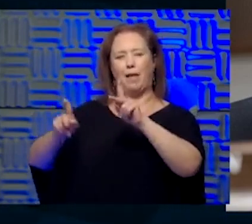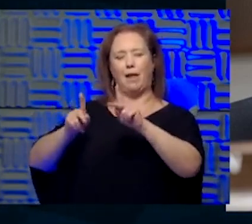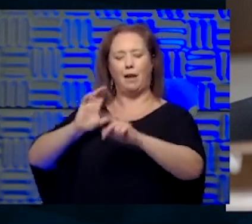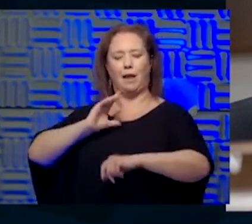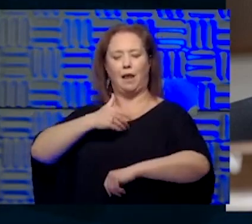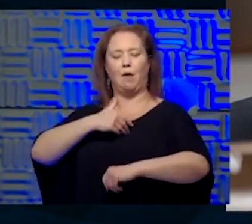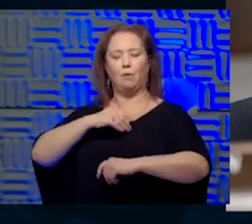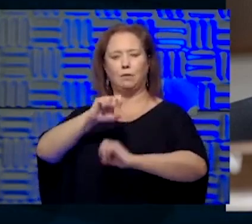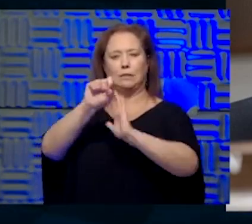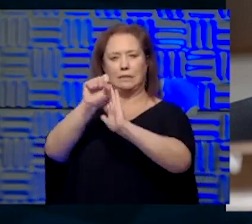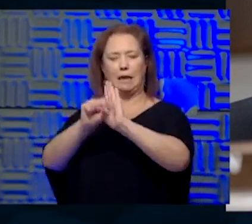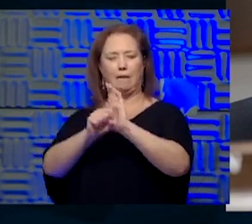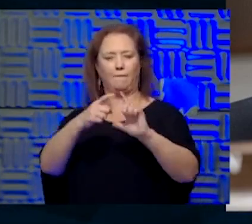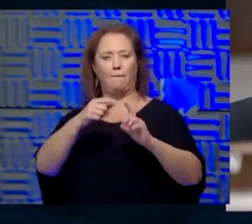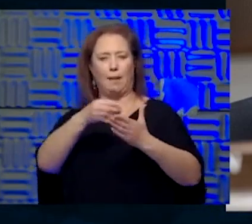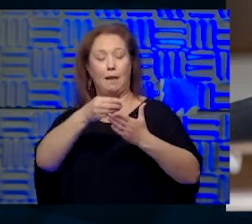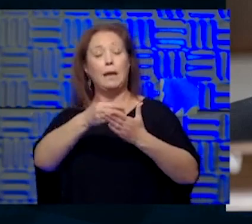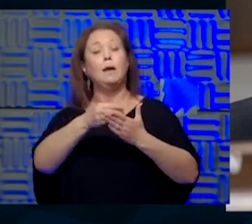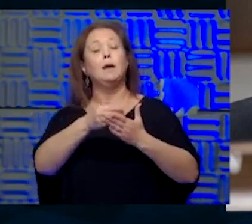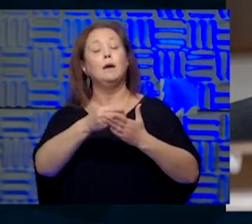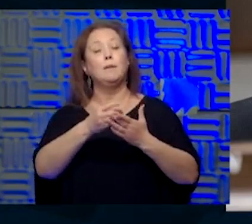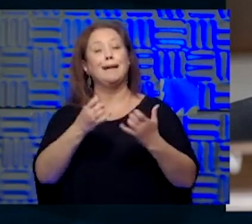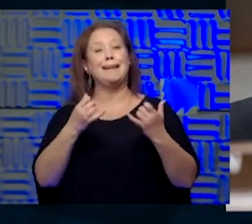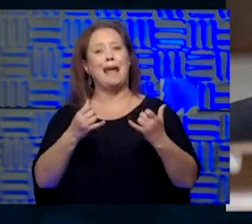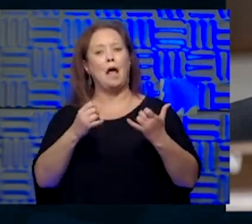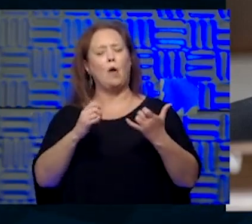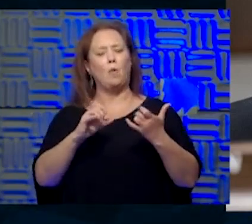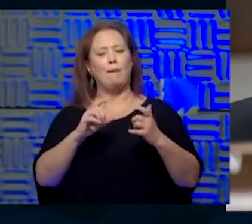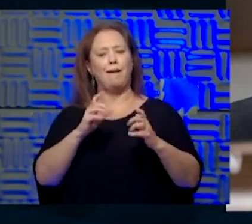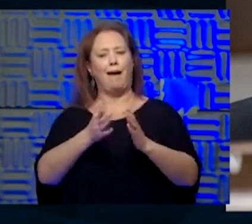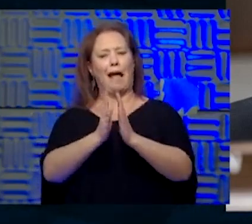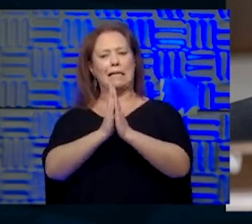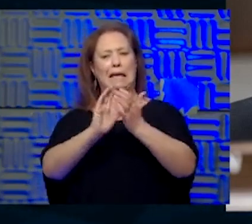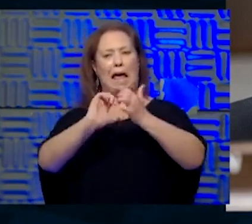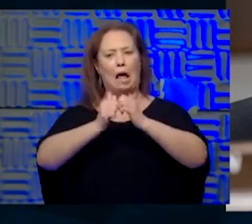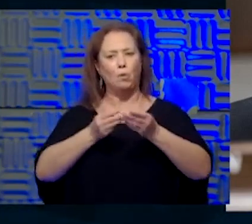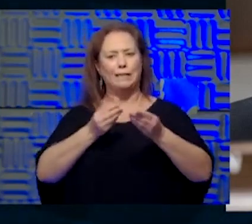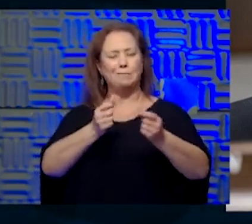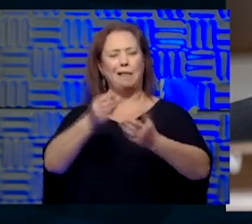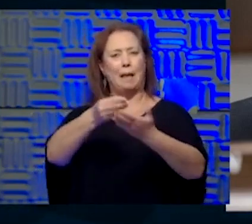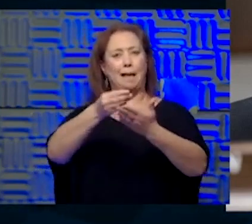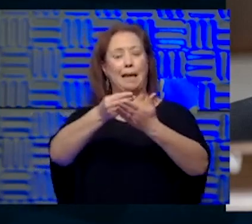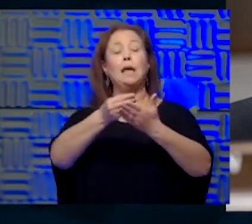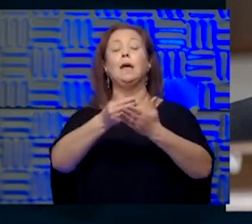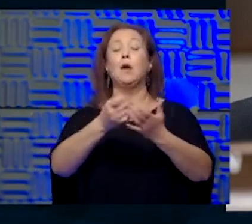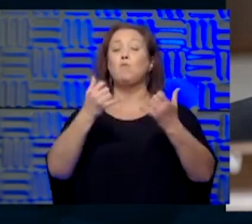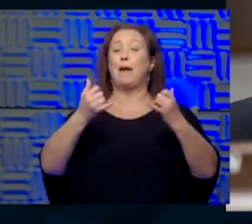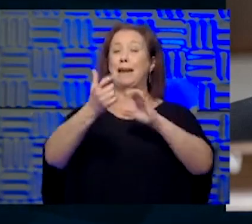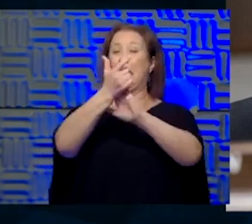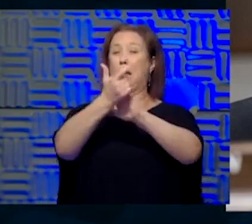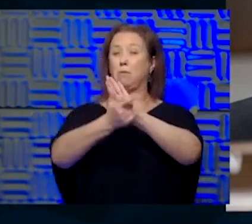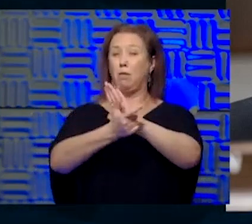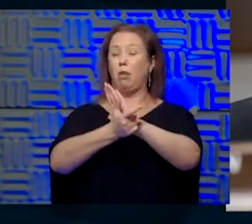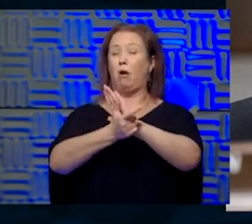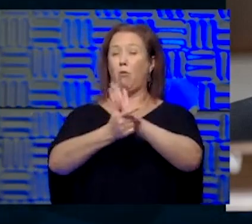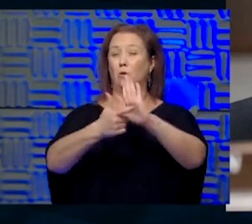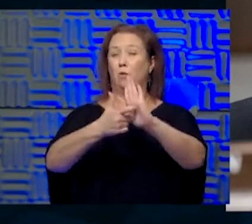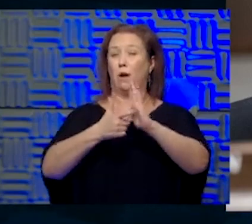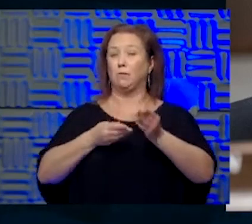that money. But then the question is how that money can be spent. And currently the law requires it to be spent only